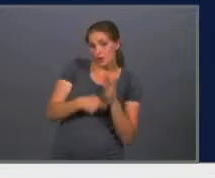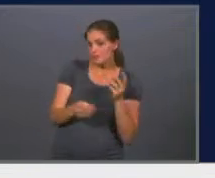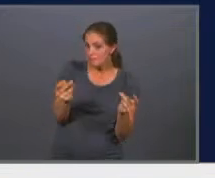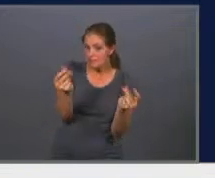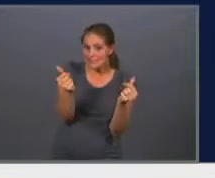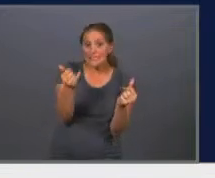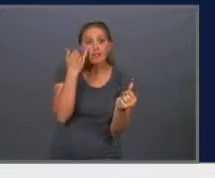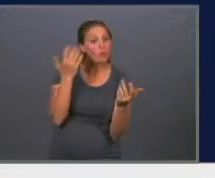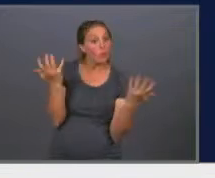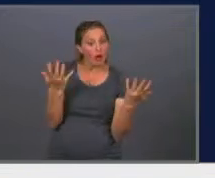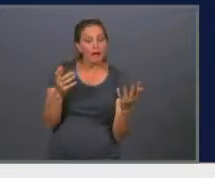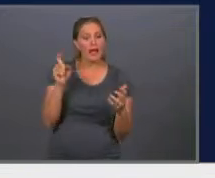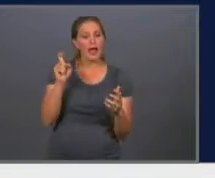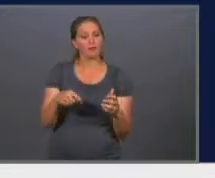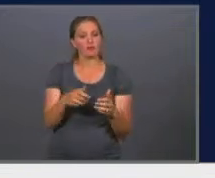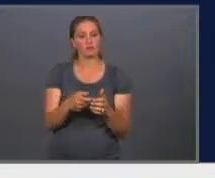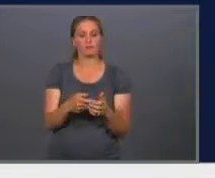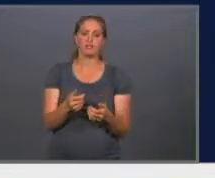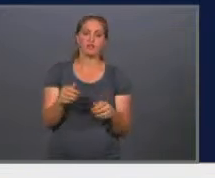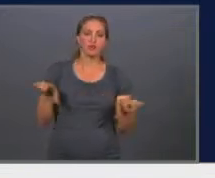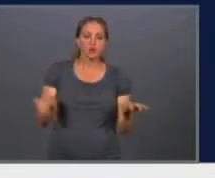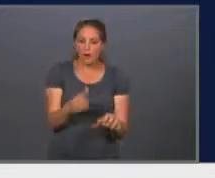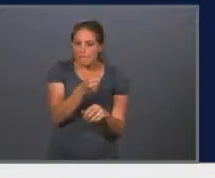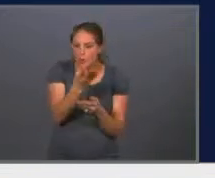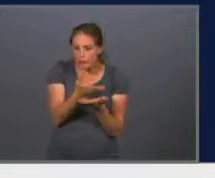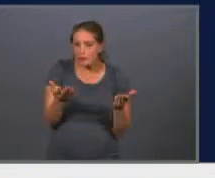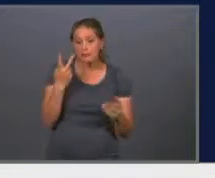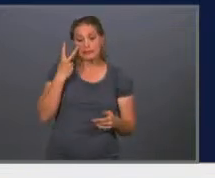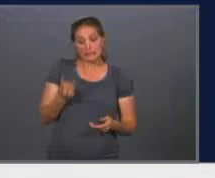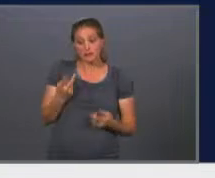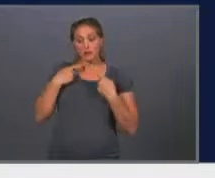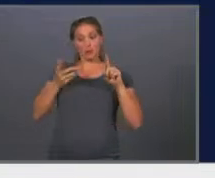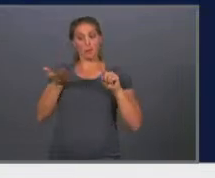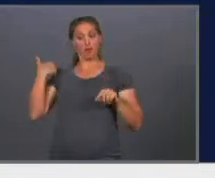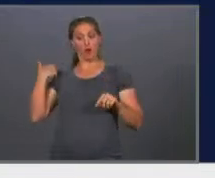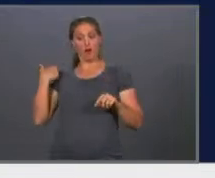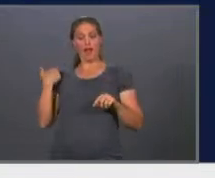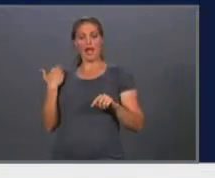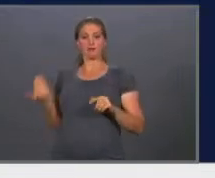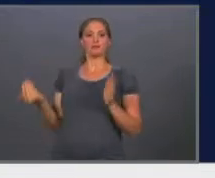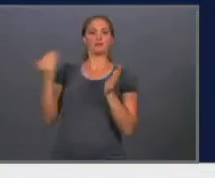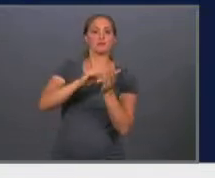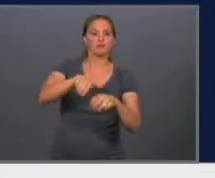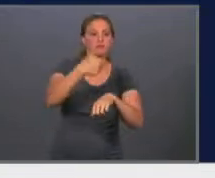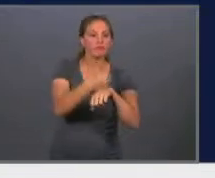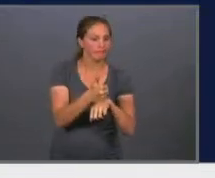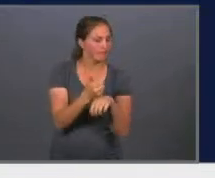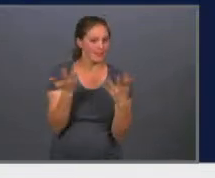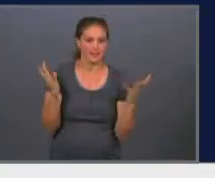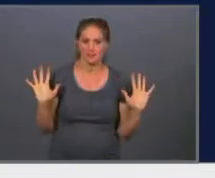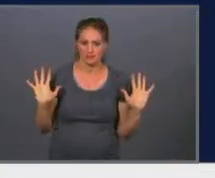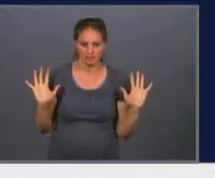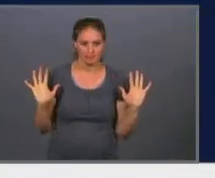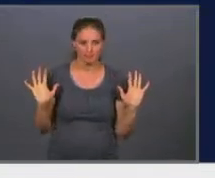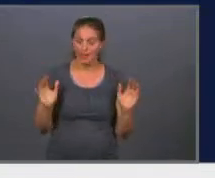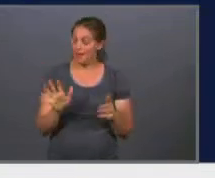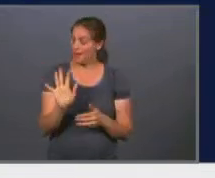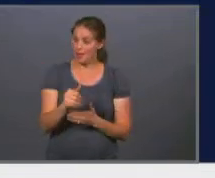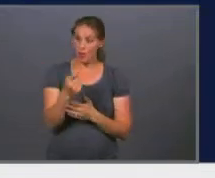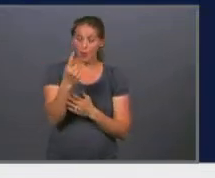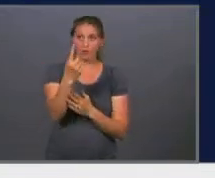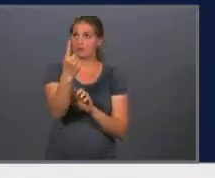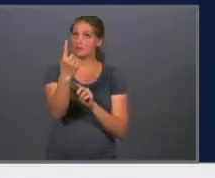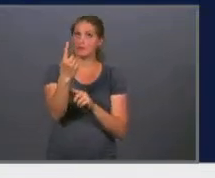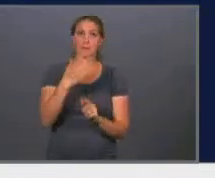few key measures of what we've seen be successful before and just re-implement that. So it's one of my